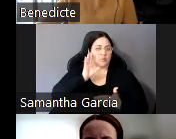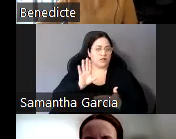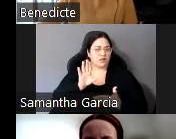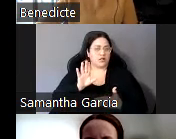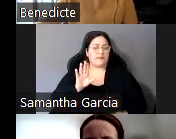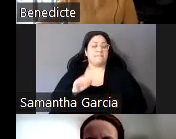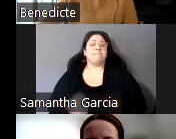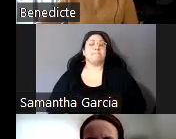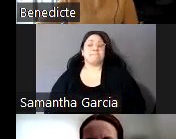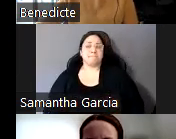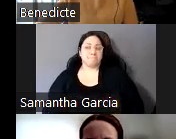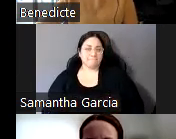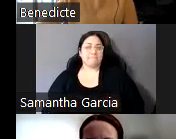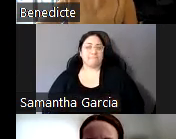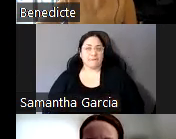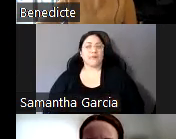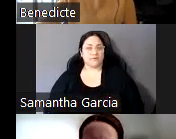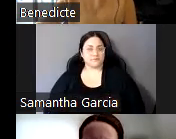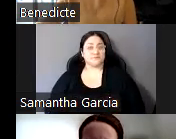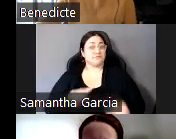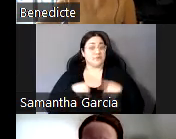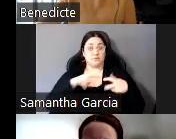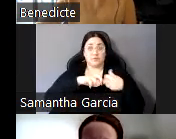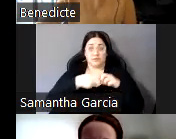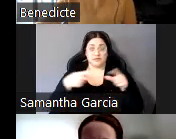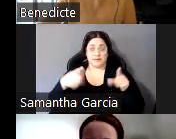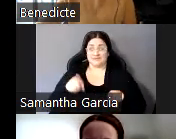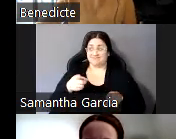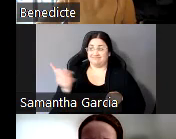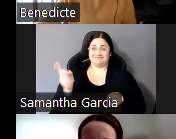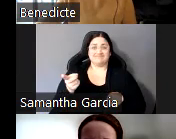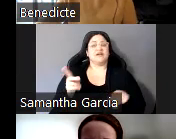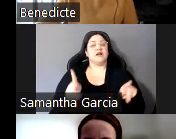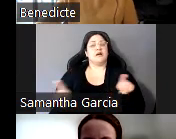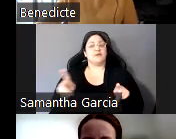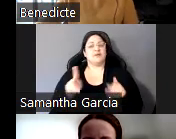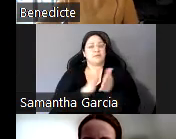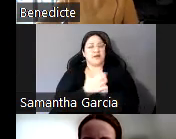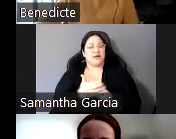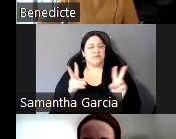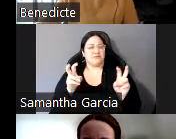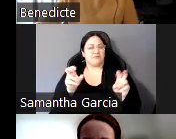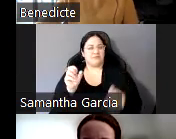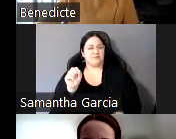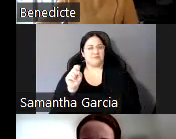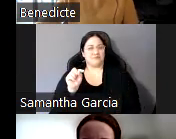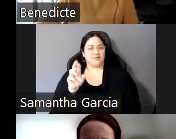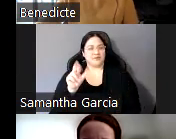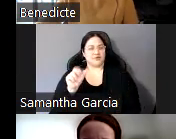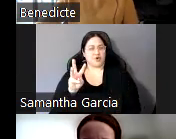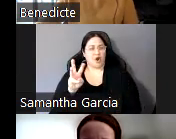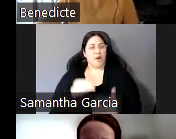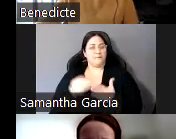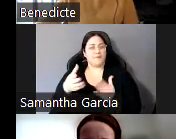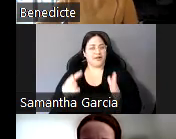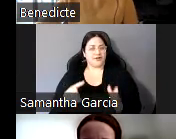is they're having people become straw buyers and come in and basically try and process the sale of a